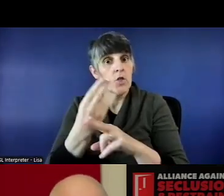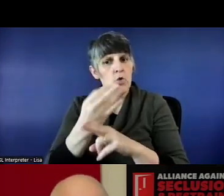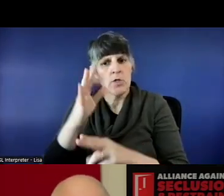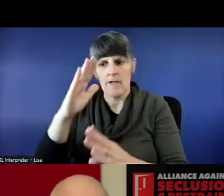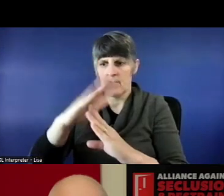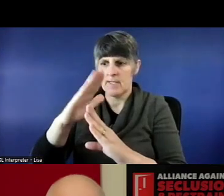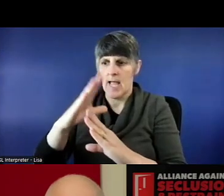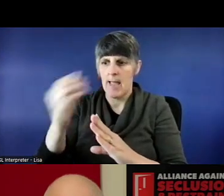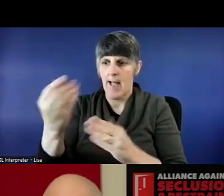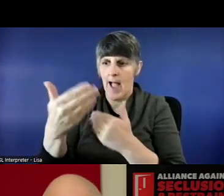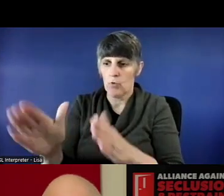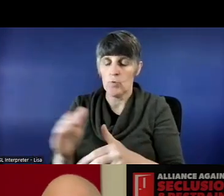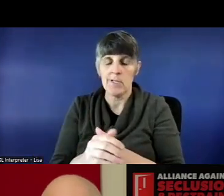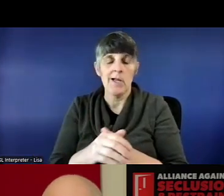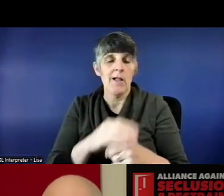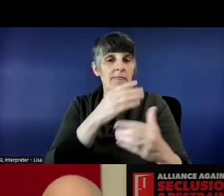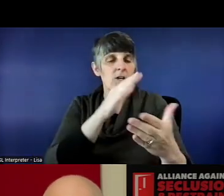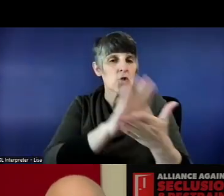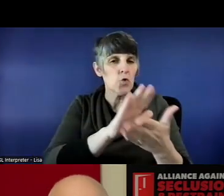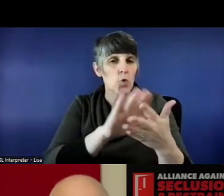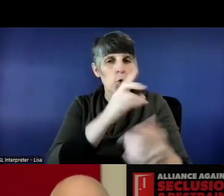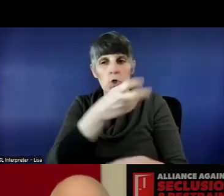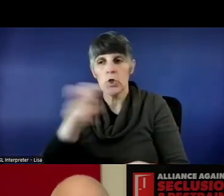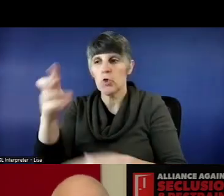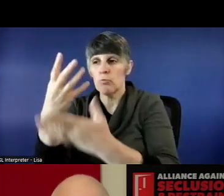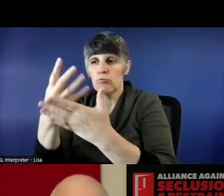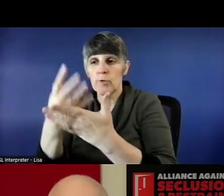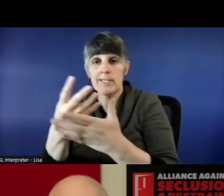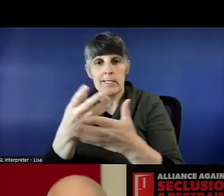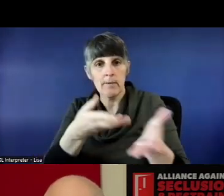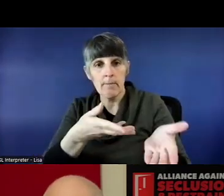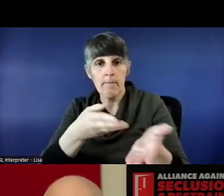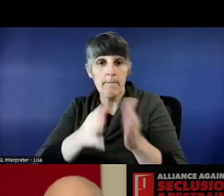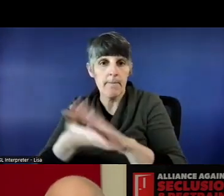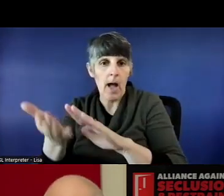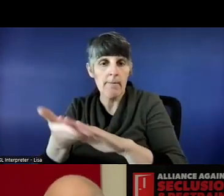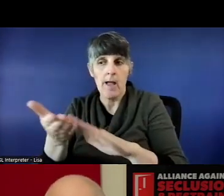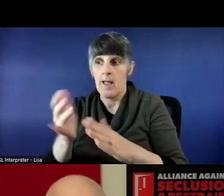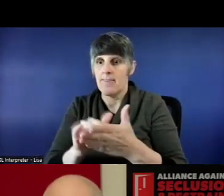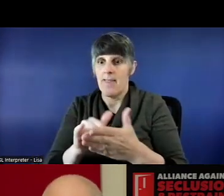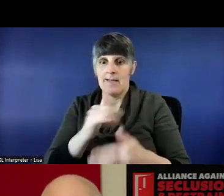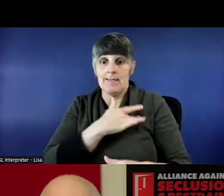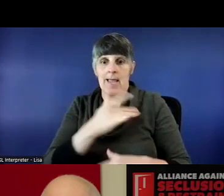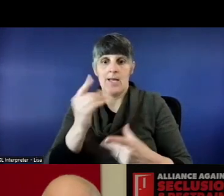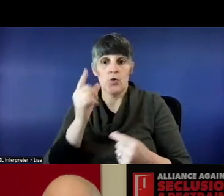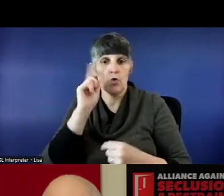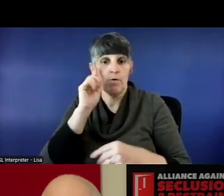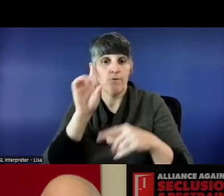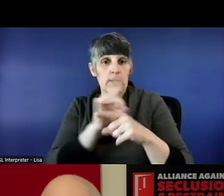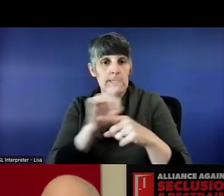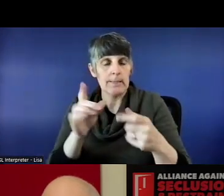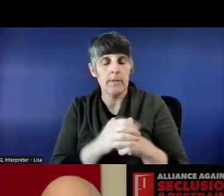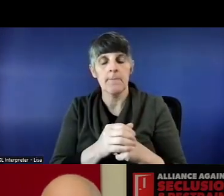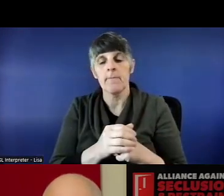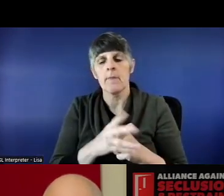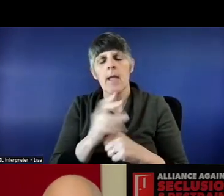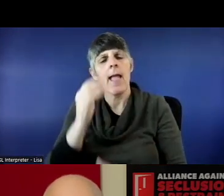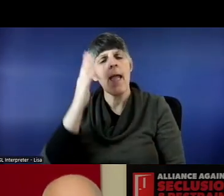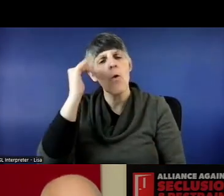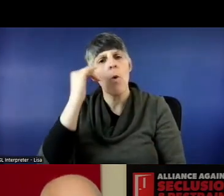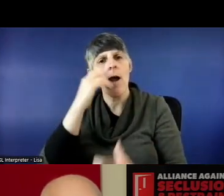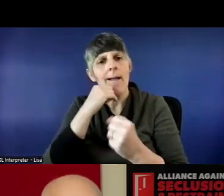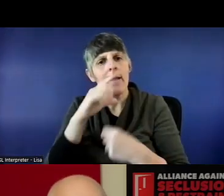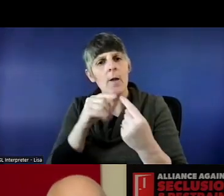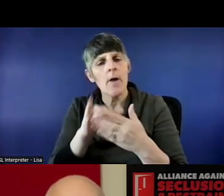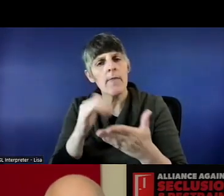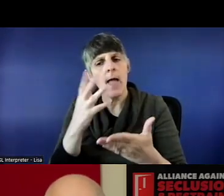It's the school to prison pipeline. It's a lot of things that we're often doing to kids in the name of discipline. And why we care about